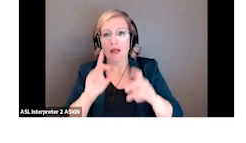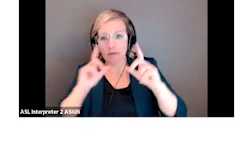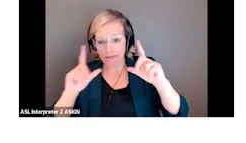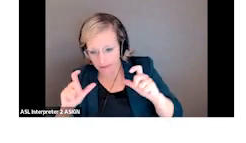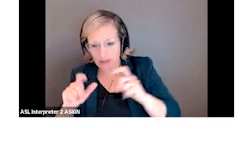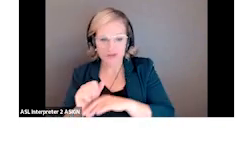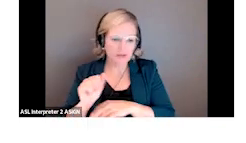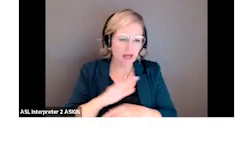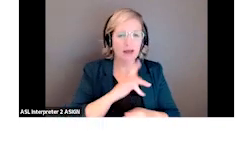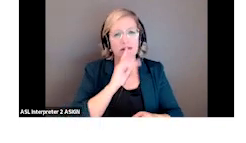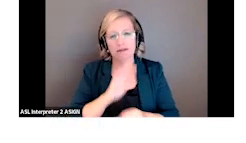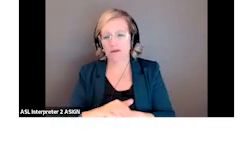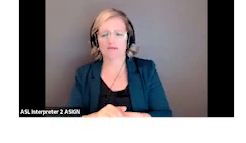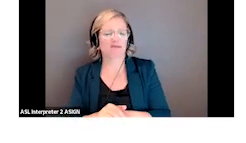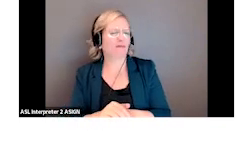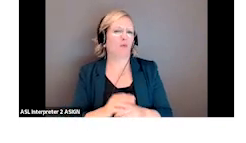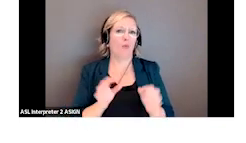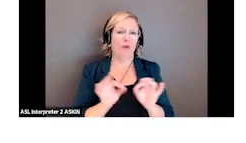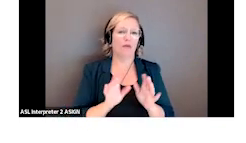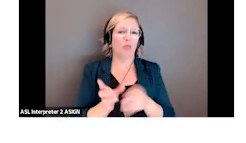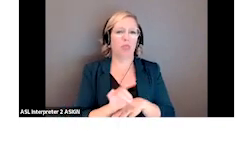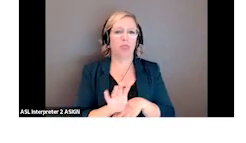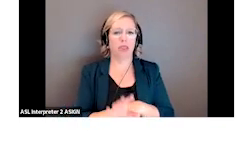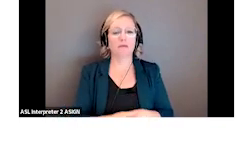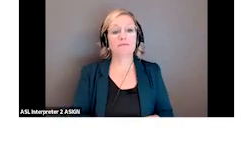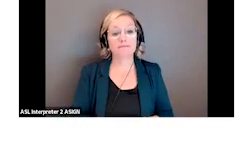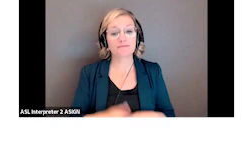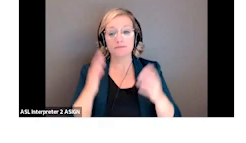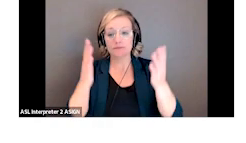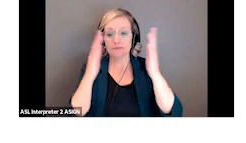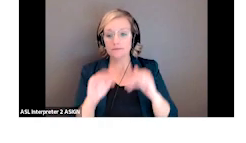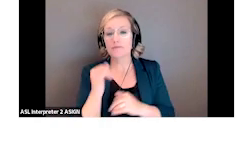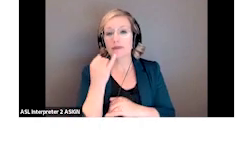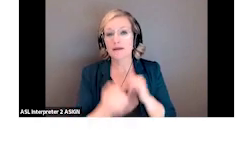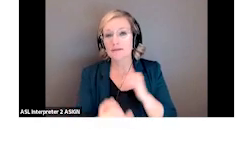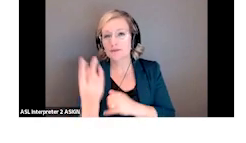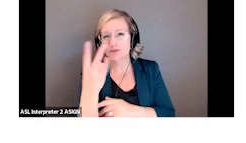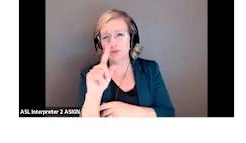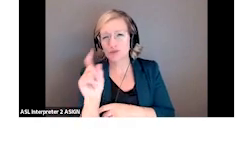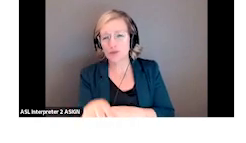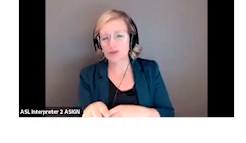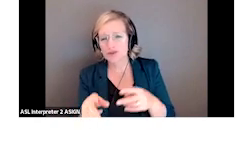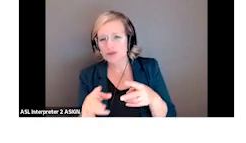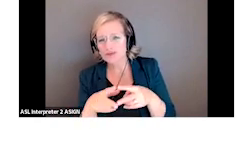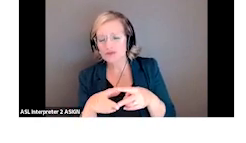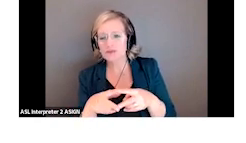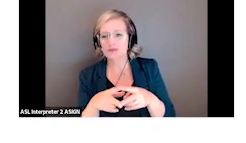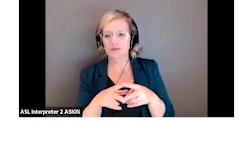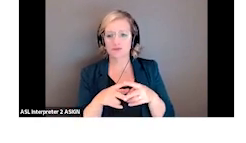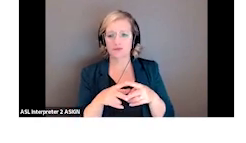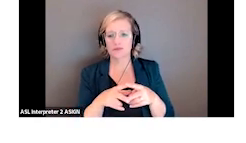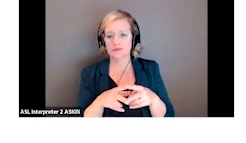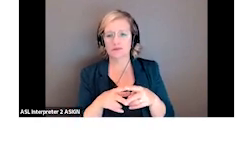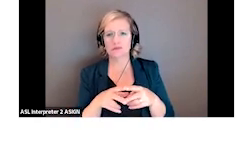Okay. Then 2 last questions from Doroto. I have, how do you get